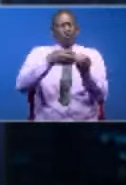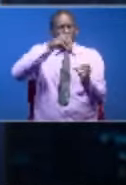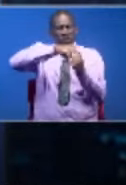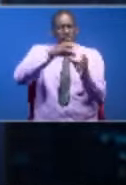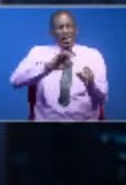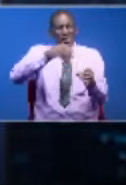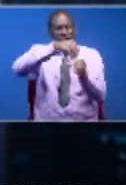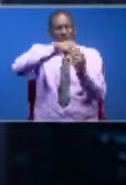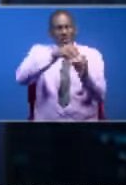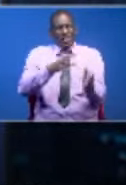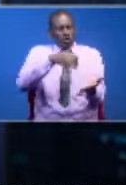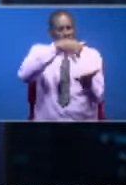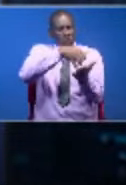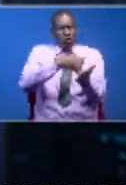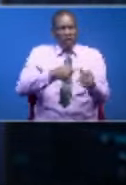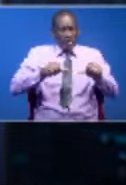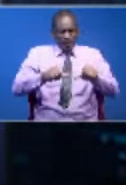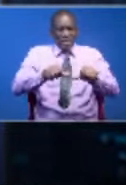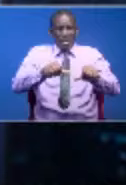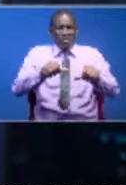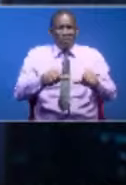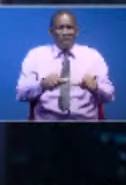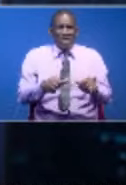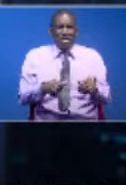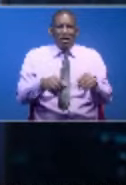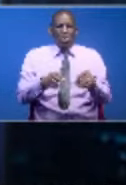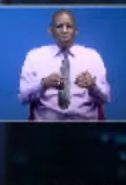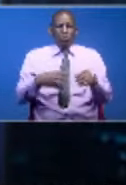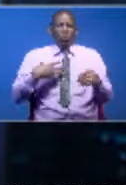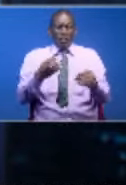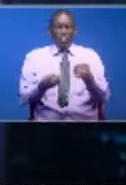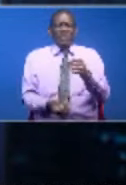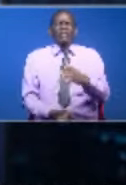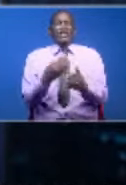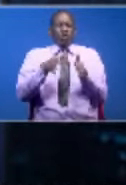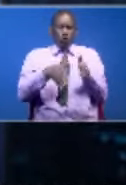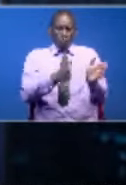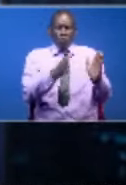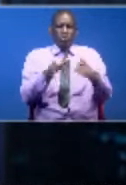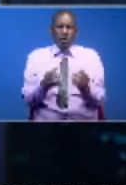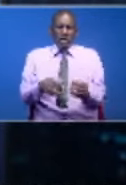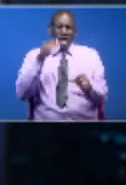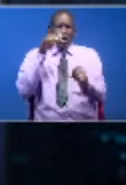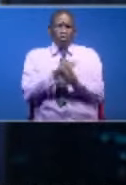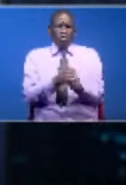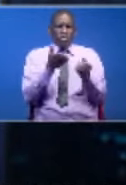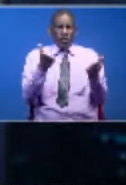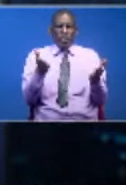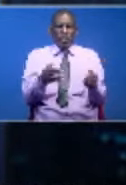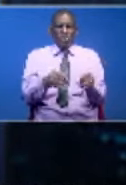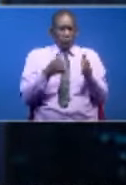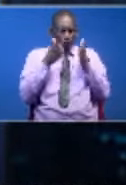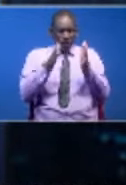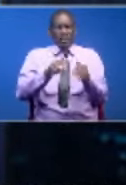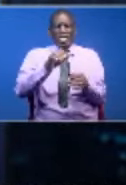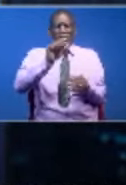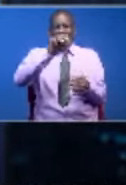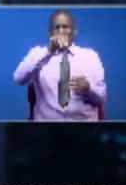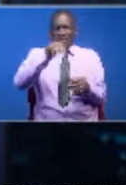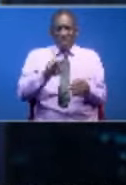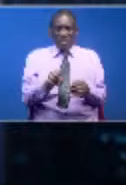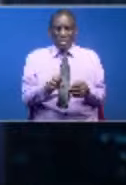part in the sustainability sort of wealth creating opportunity. And a lot of our instruments are also focused on the SME segments.